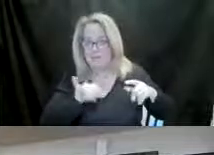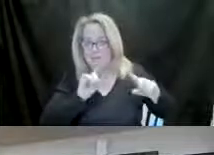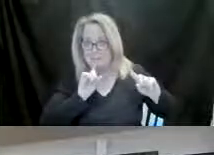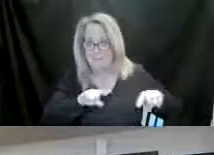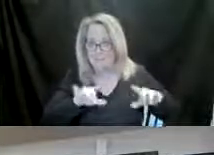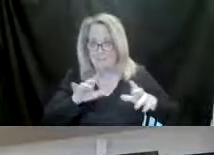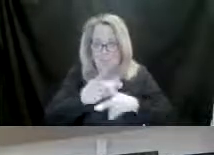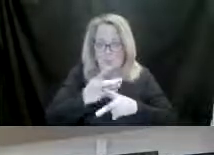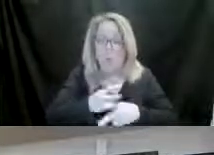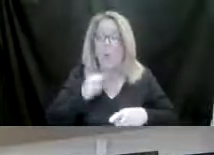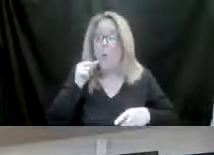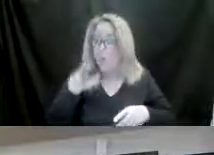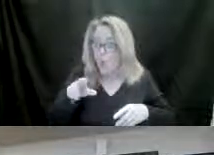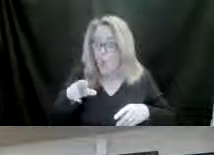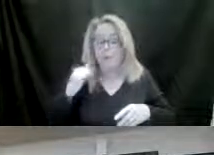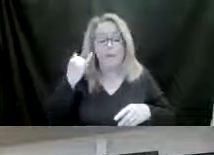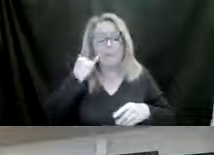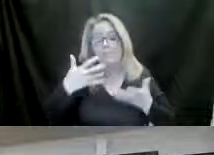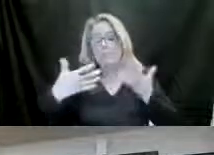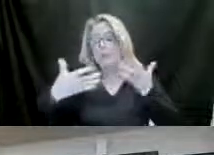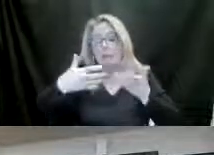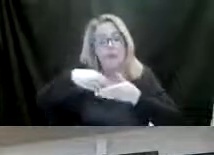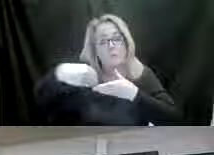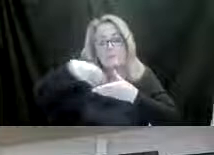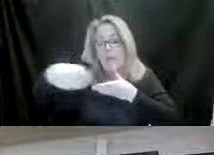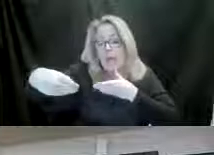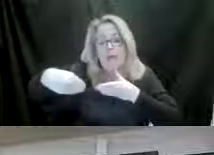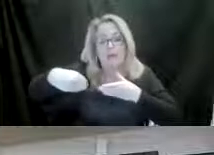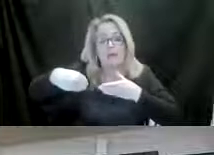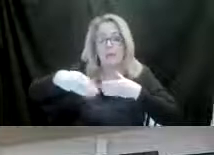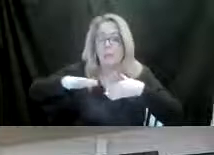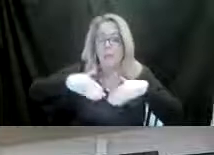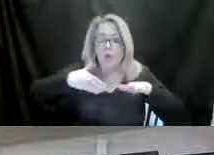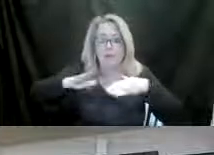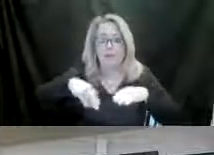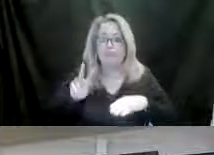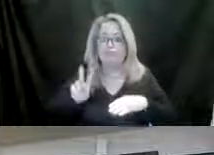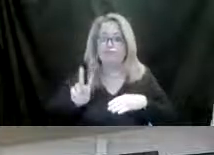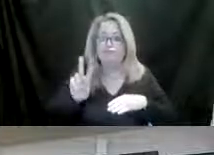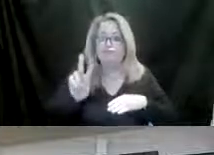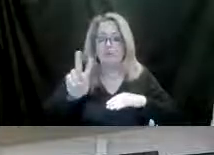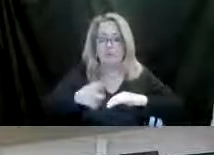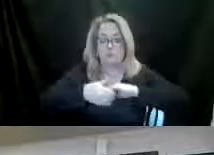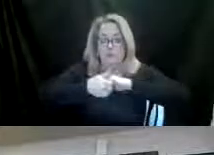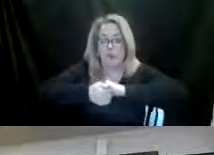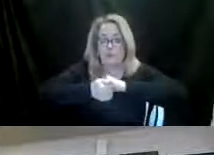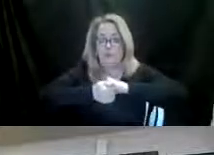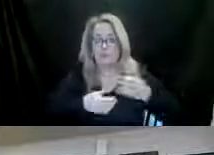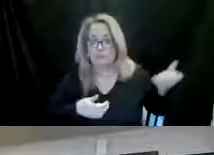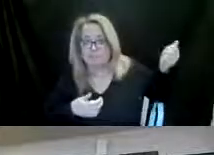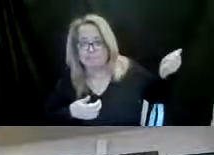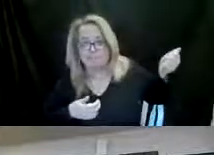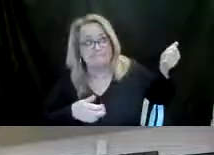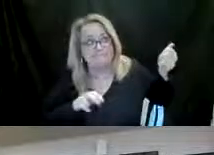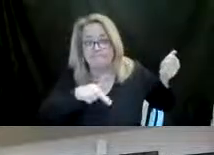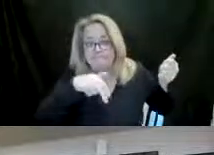a parent's hand if, let's say, they're outside and in an unfamiliar area or near a parking lot or whatever. So the idea of safety